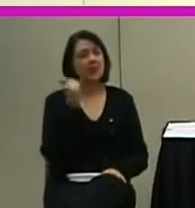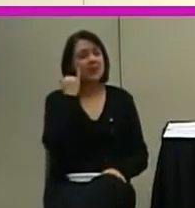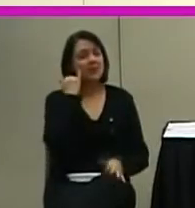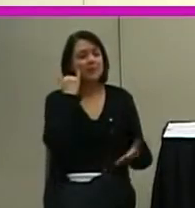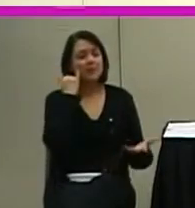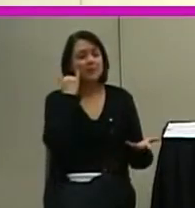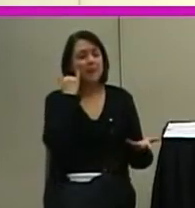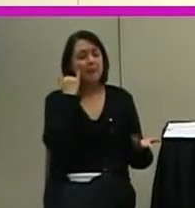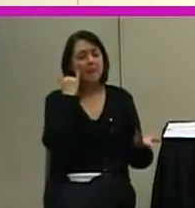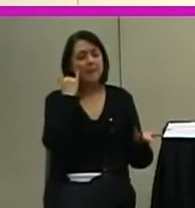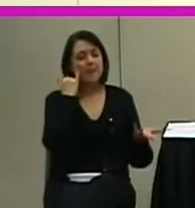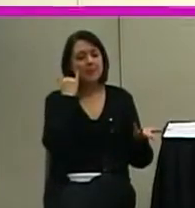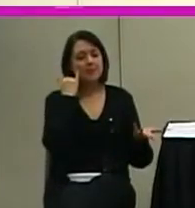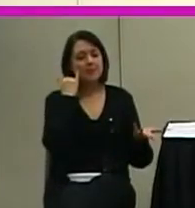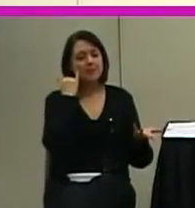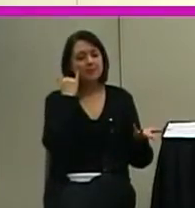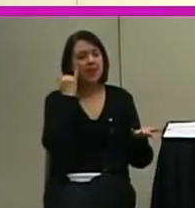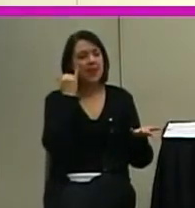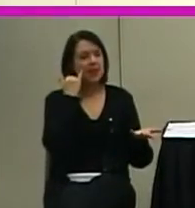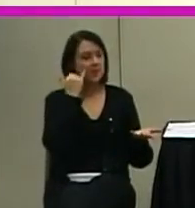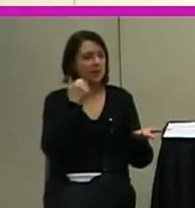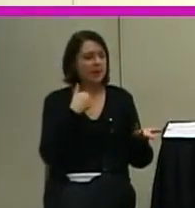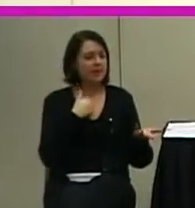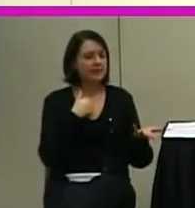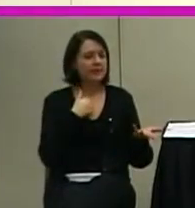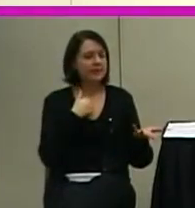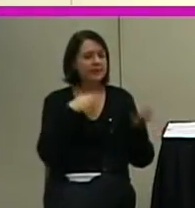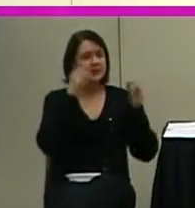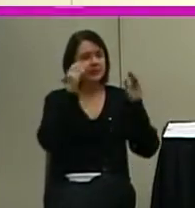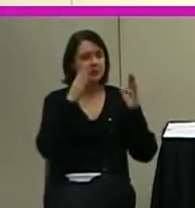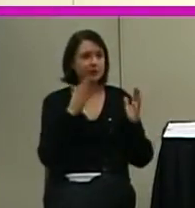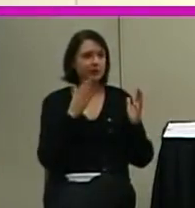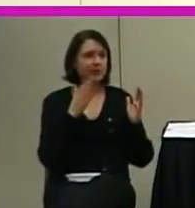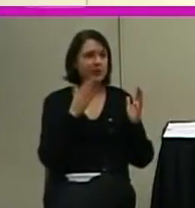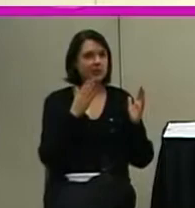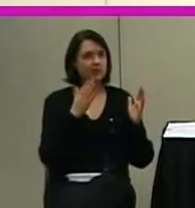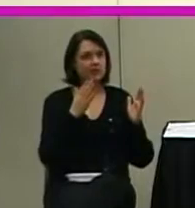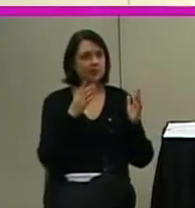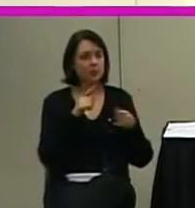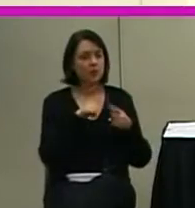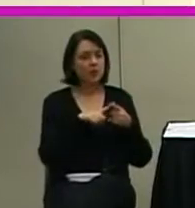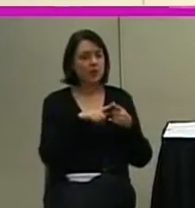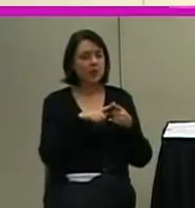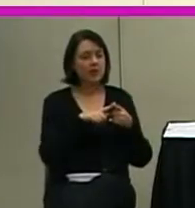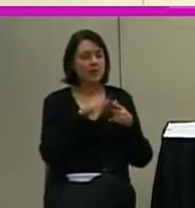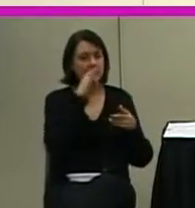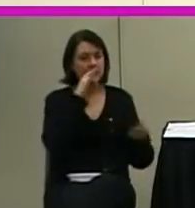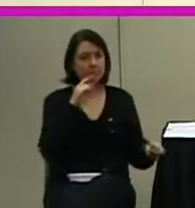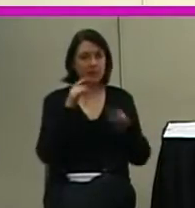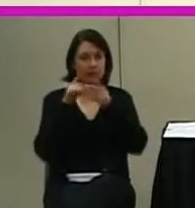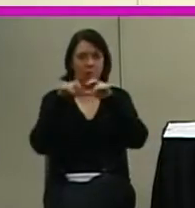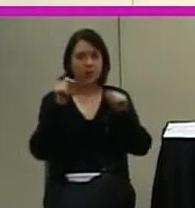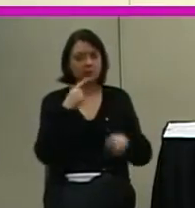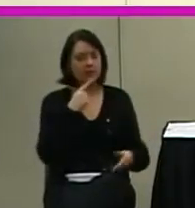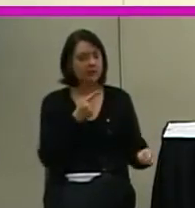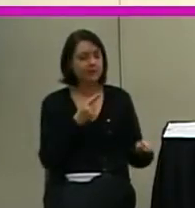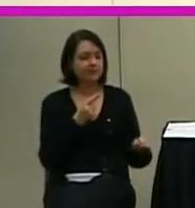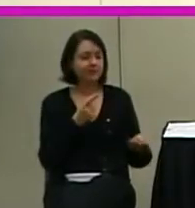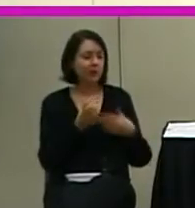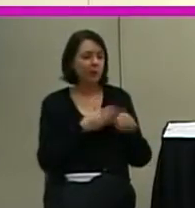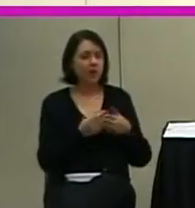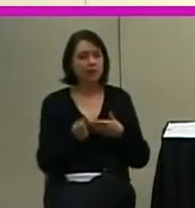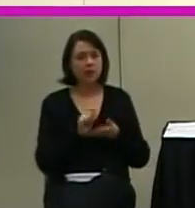If, excuse me, if you've got teachers that, when these kids bring up the card, say,